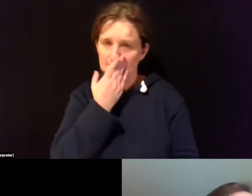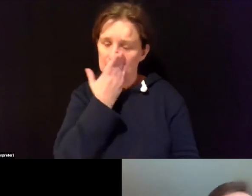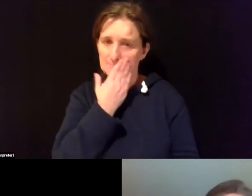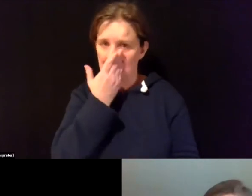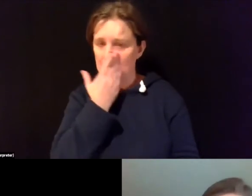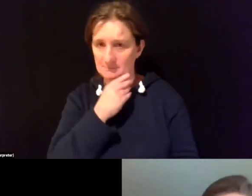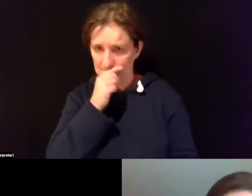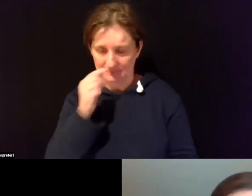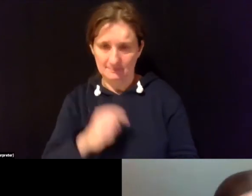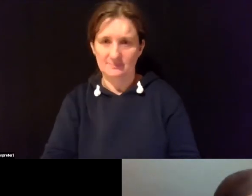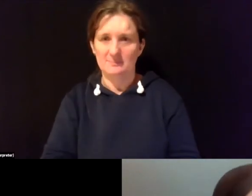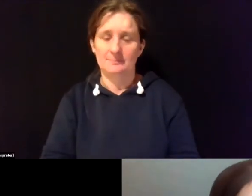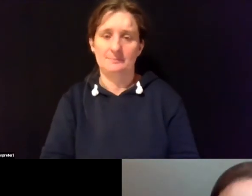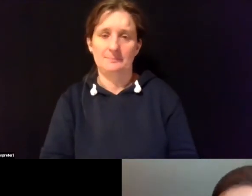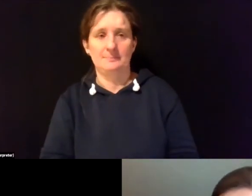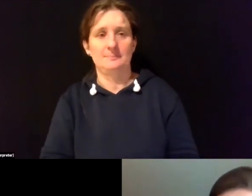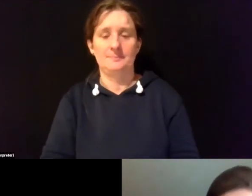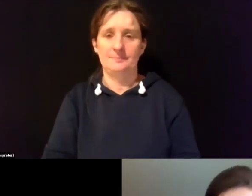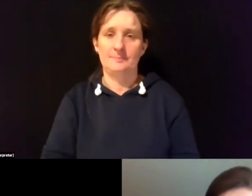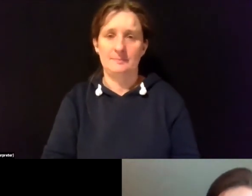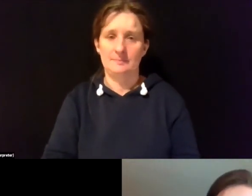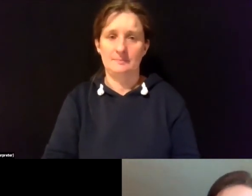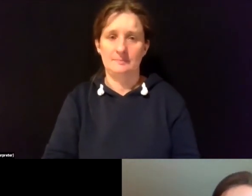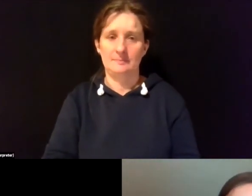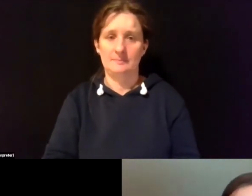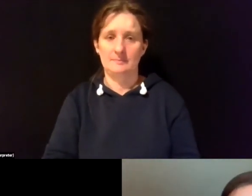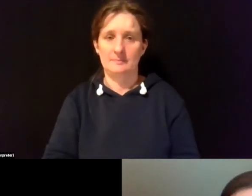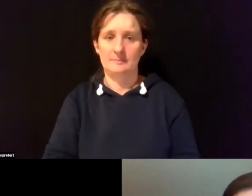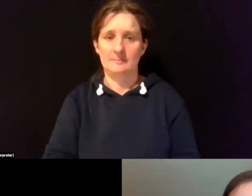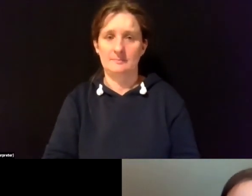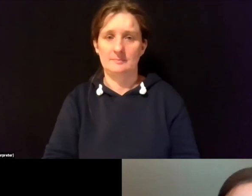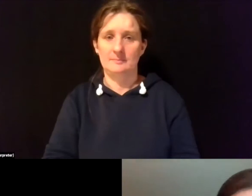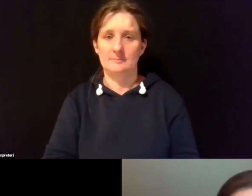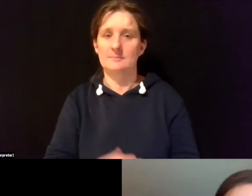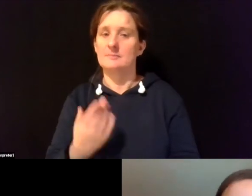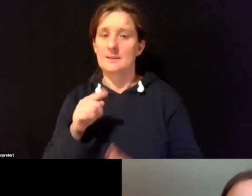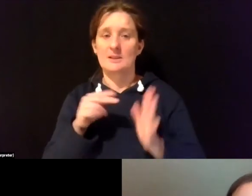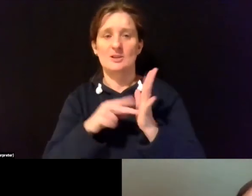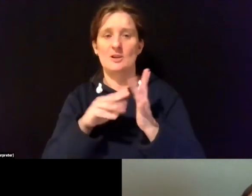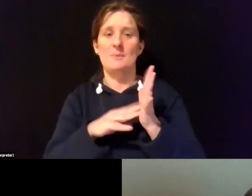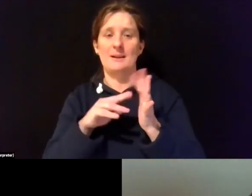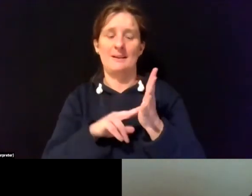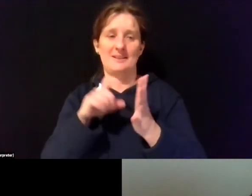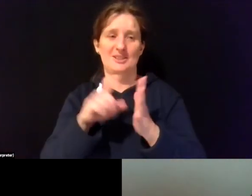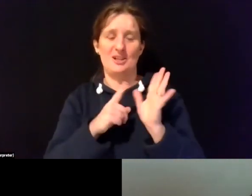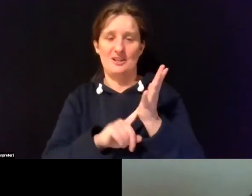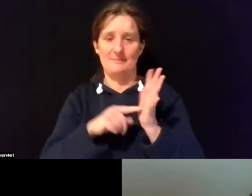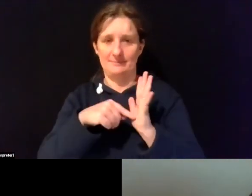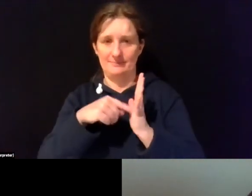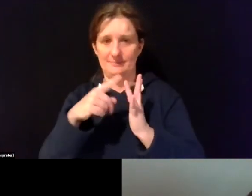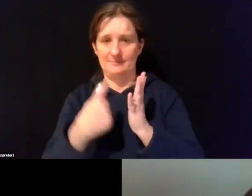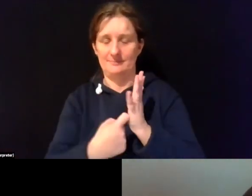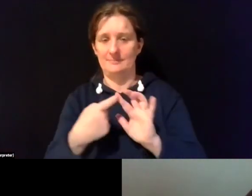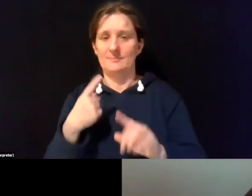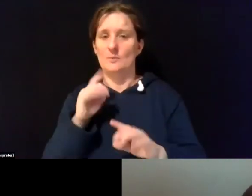Okay, so this is more of like a nomenclature. Sorry, Anna, a nomenclature question. So is